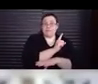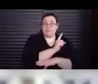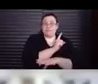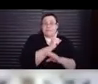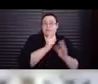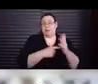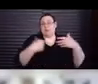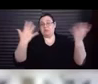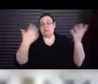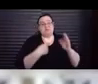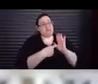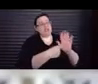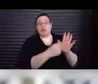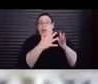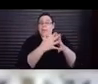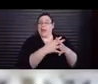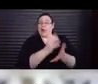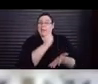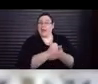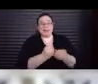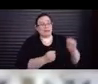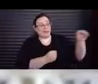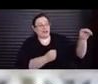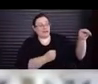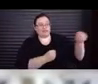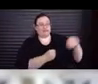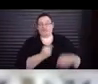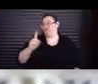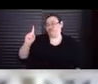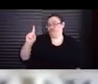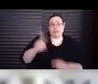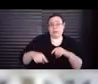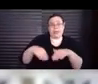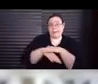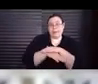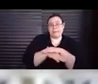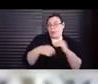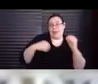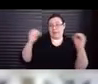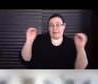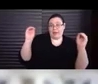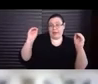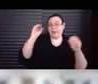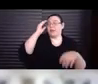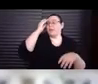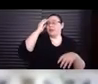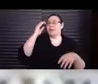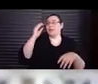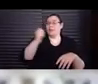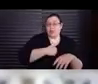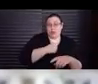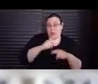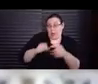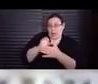I'd show my American passport and they didn't let me enter. They were like, we don't have anything, you know, I'm sorry, we can't help